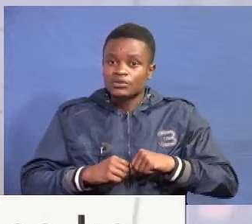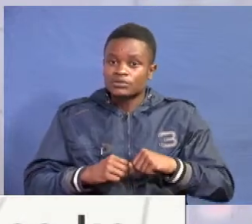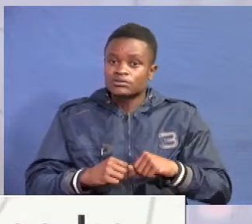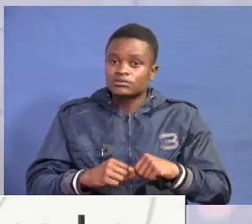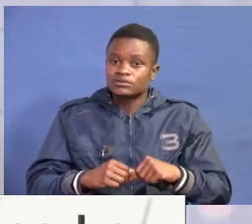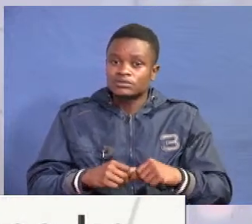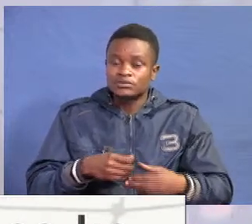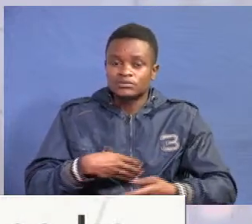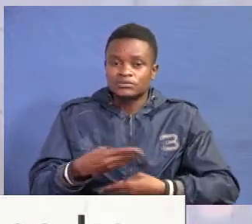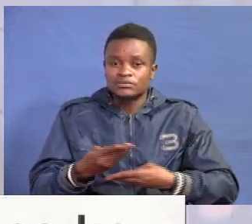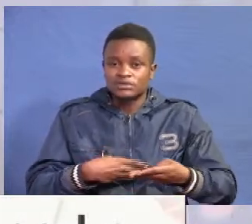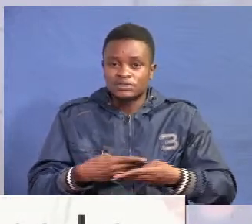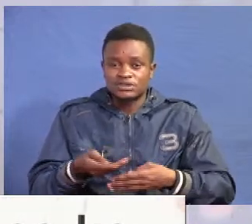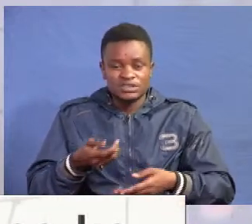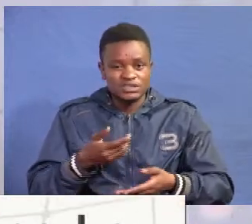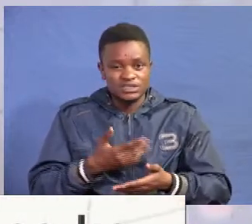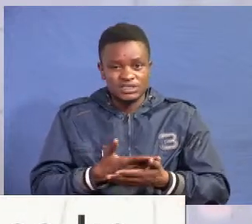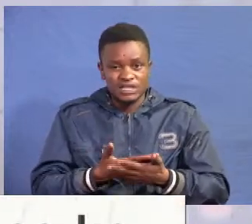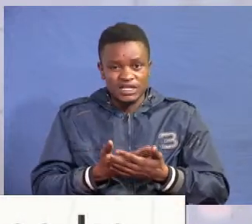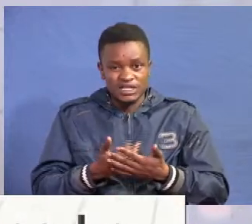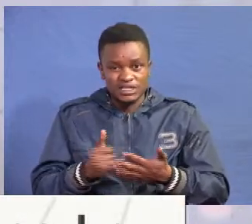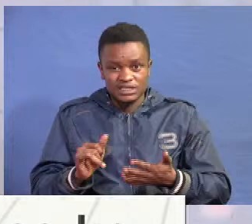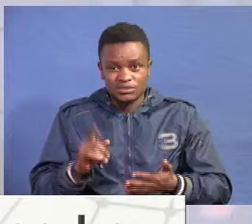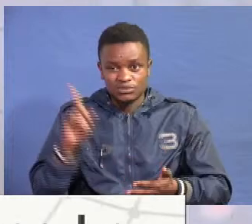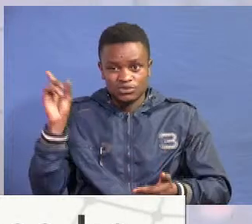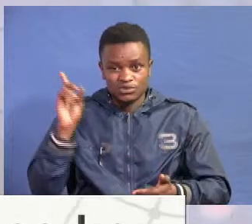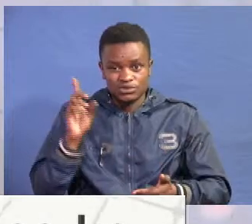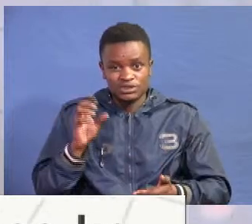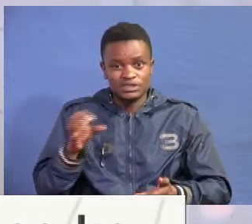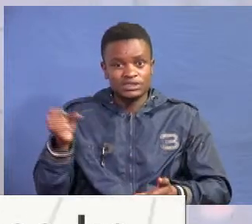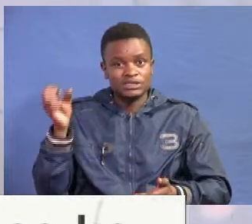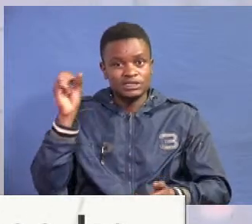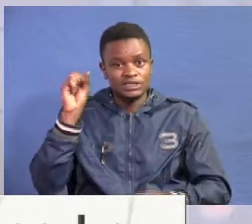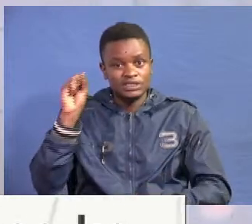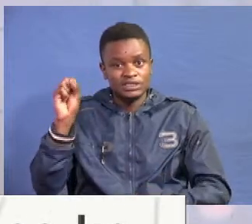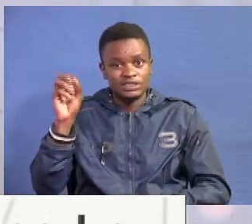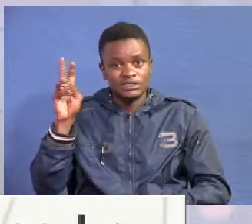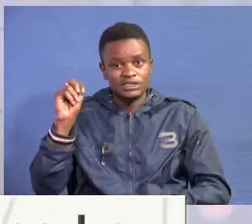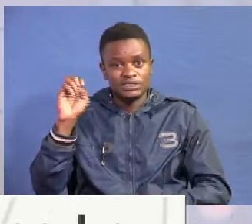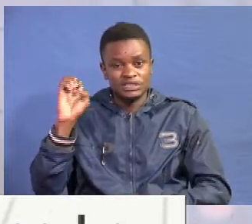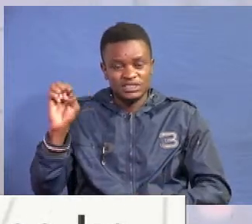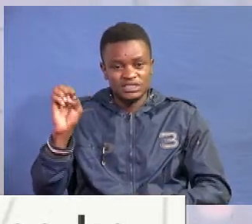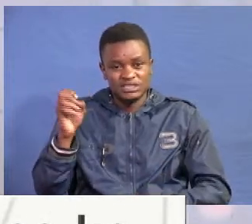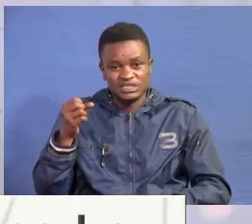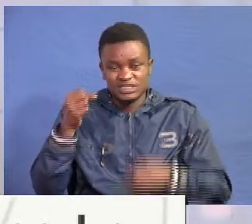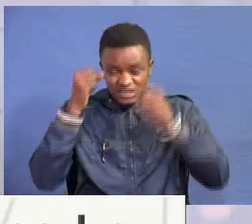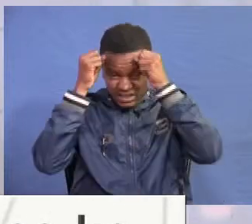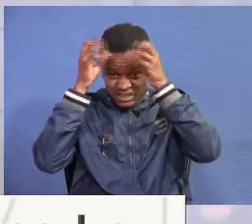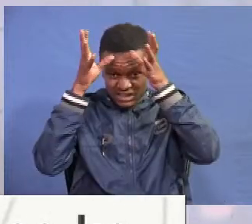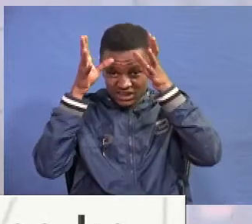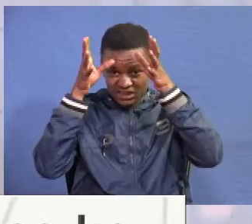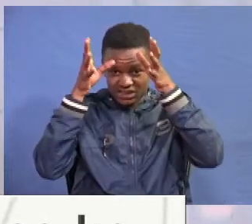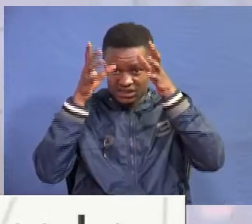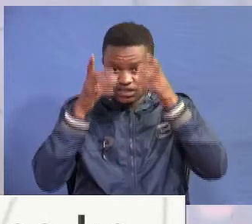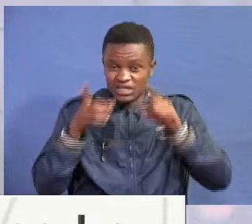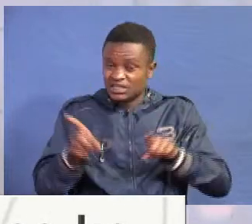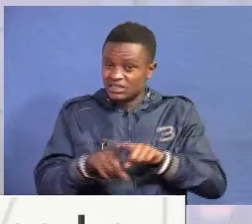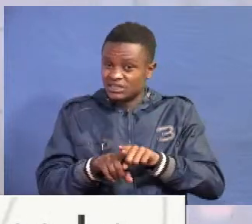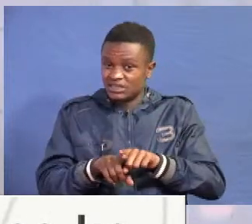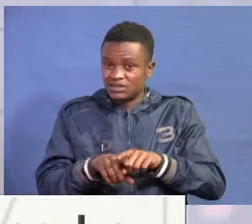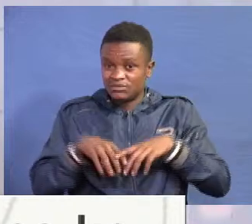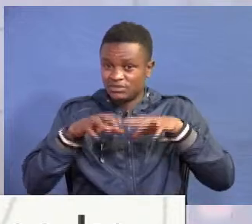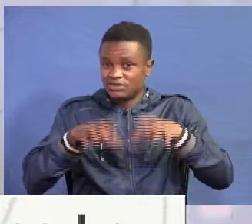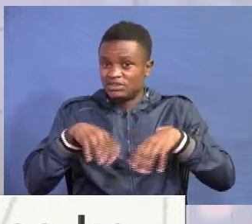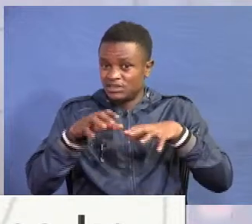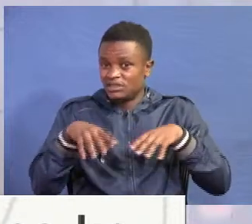that Winnie Cheruiyot, a special needs teacher who couldn't ignore her passion for chicken farming, has adopted, a model that has